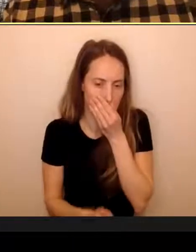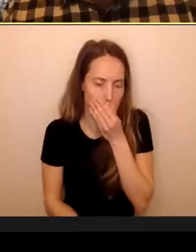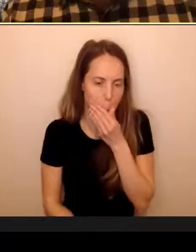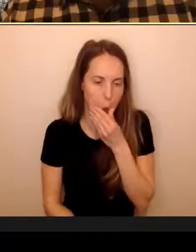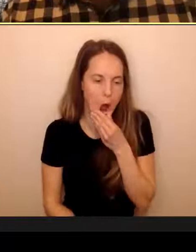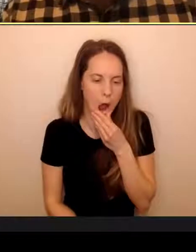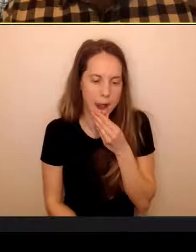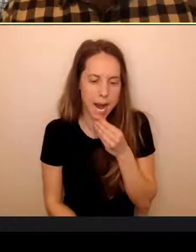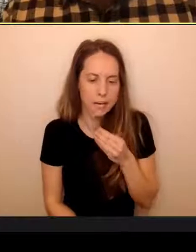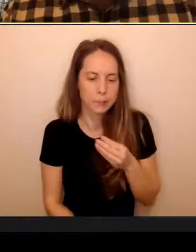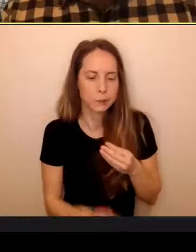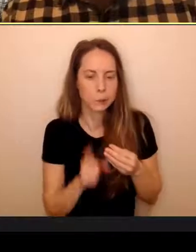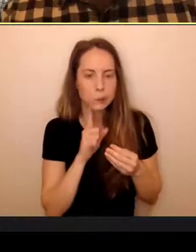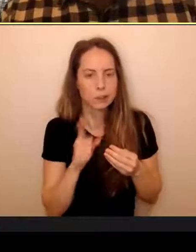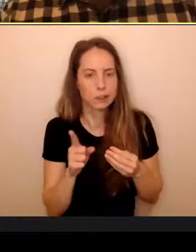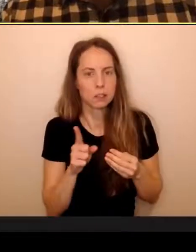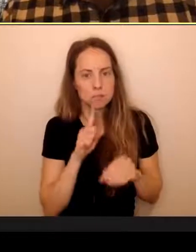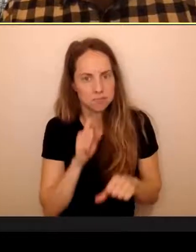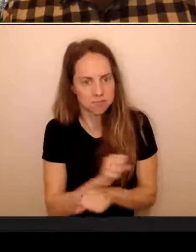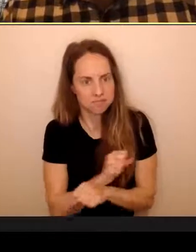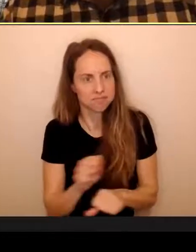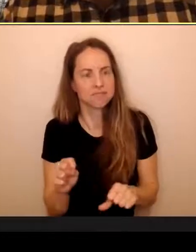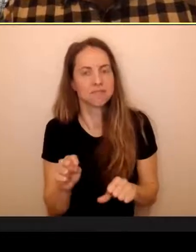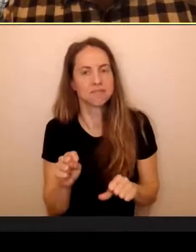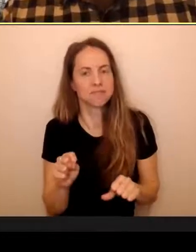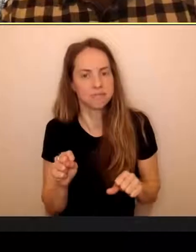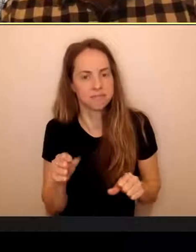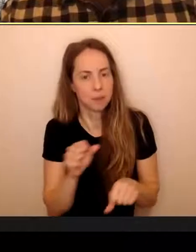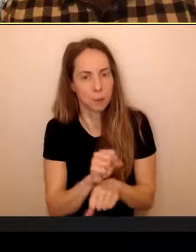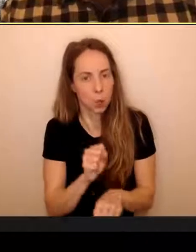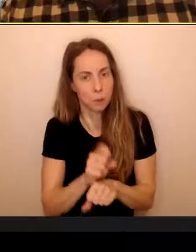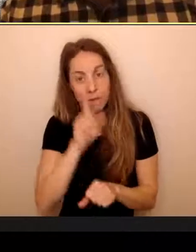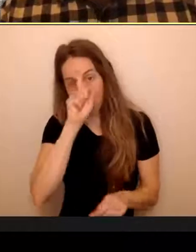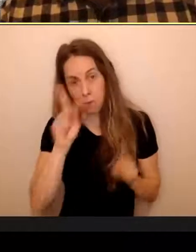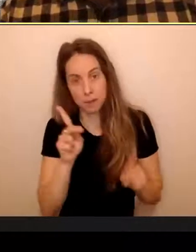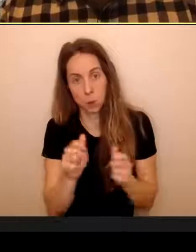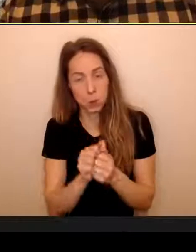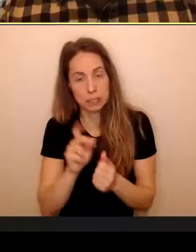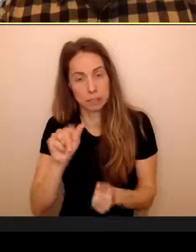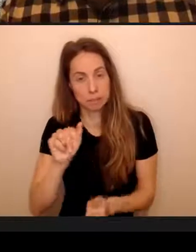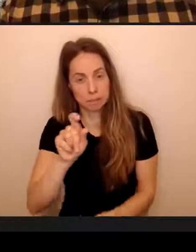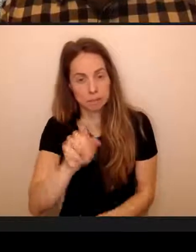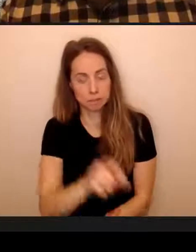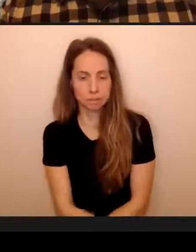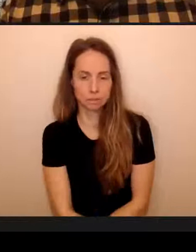get gainful employment for persons with disabilities?